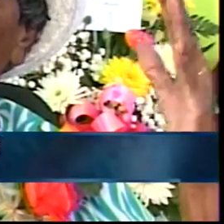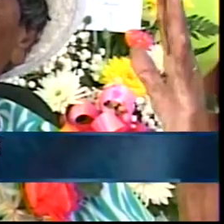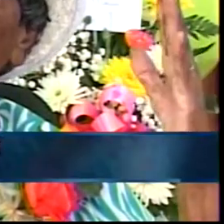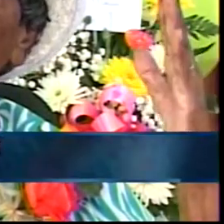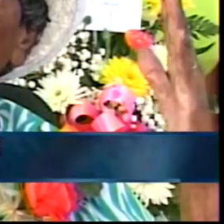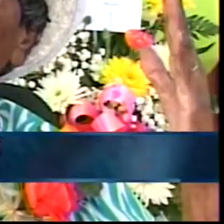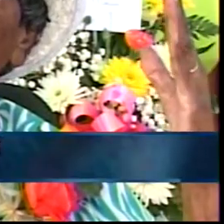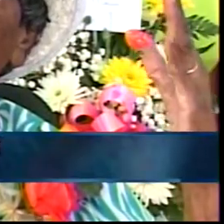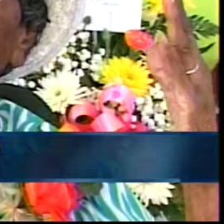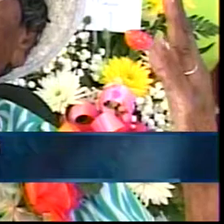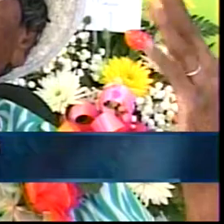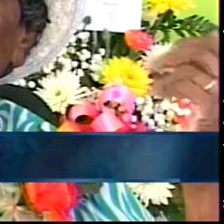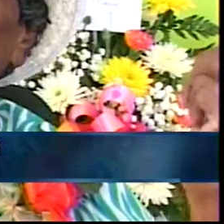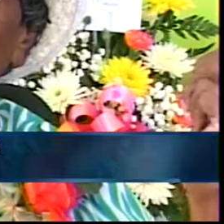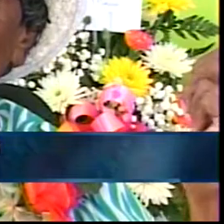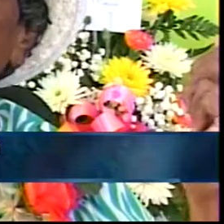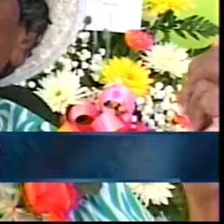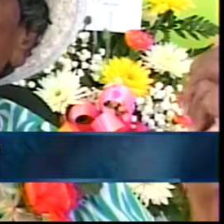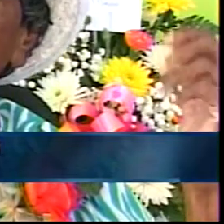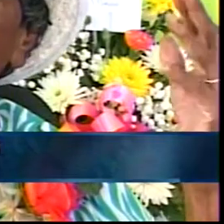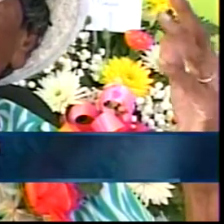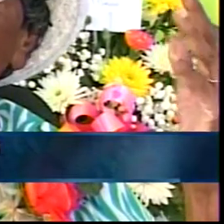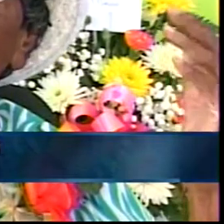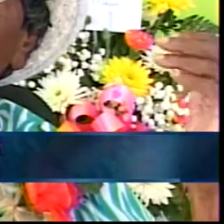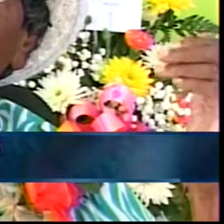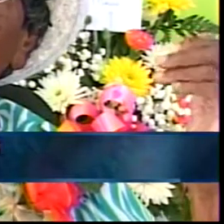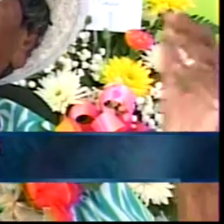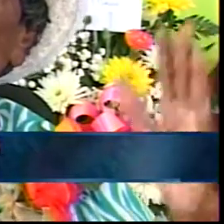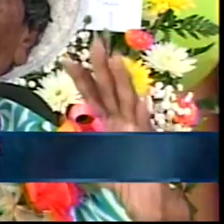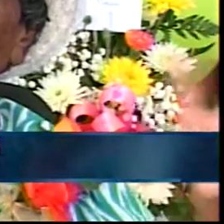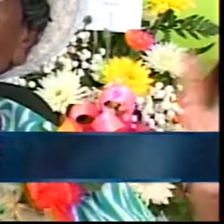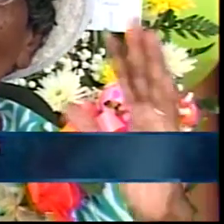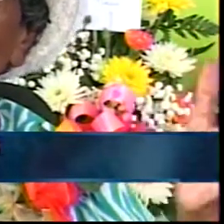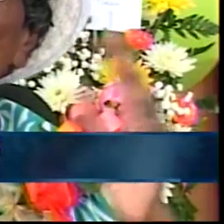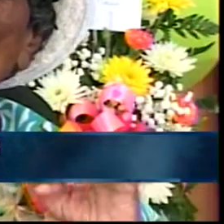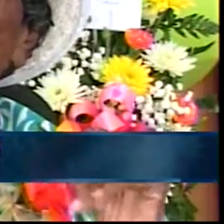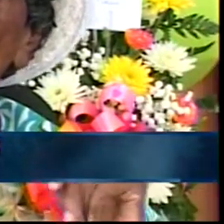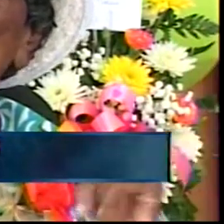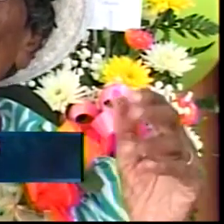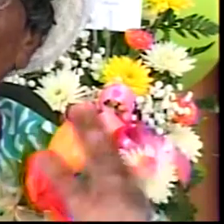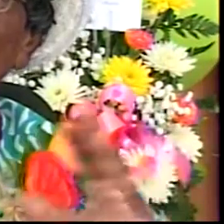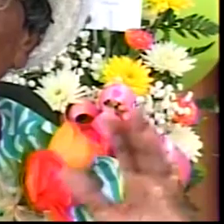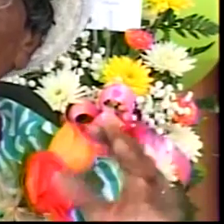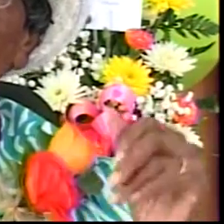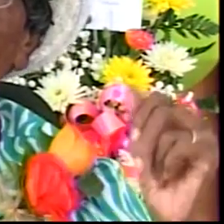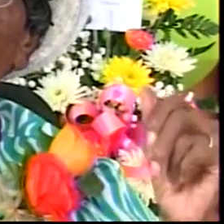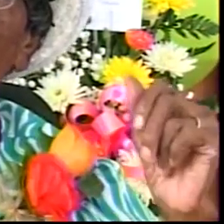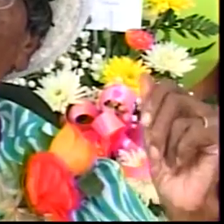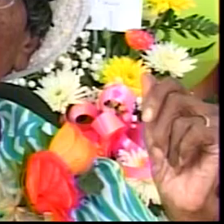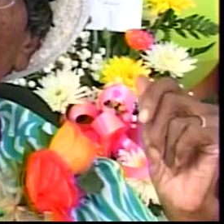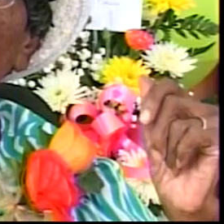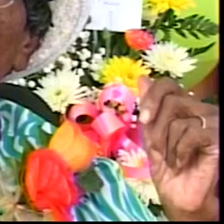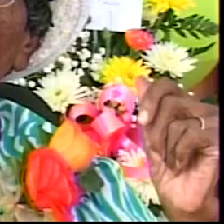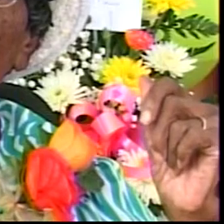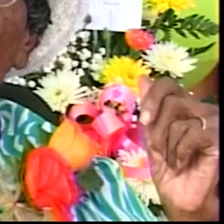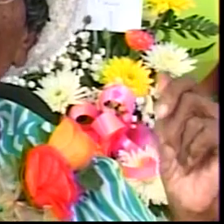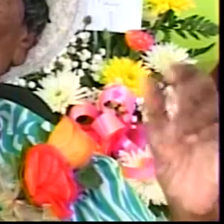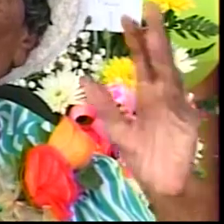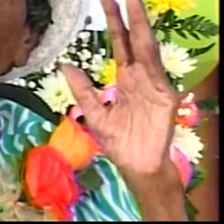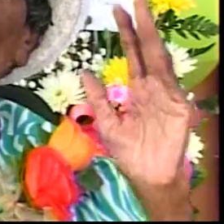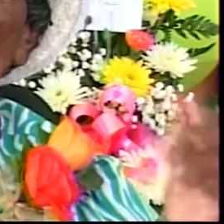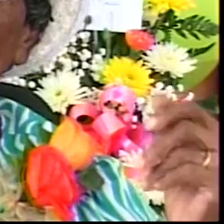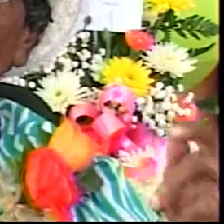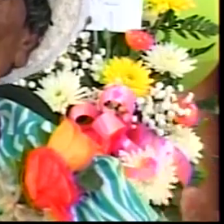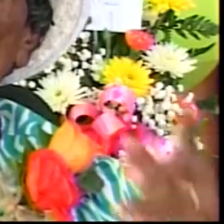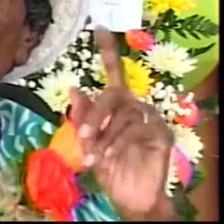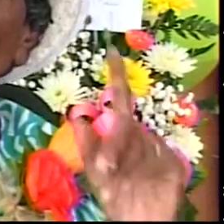These hands work hard. Young people today don't want no work. They don't